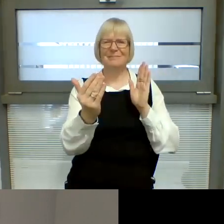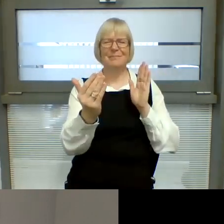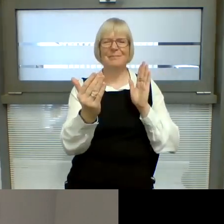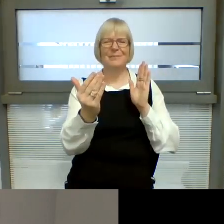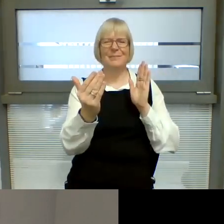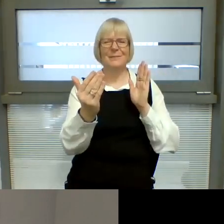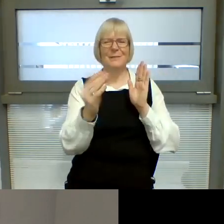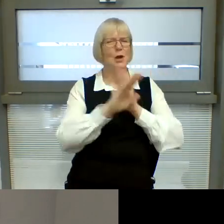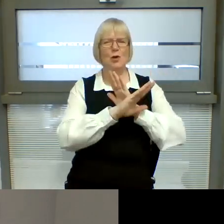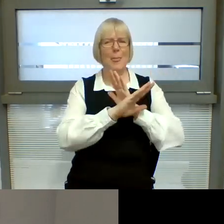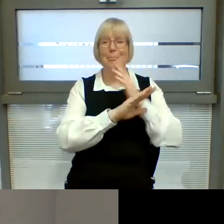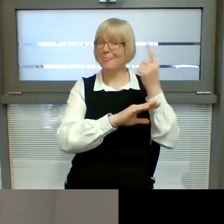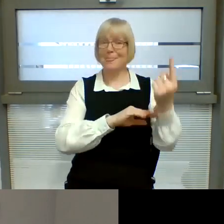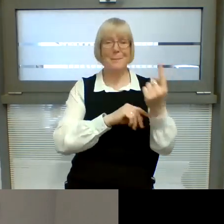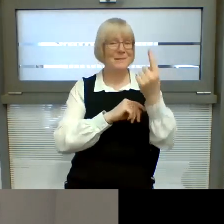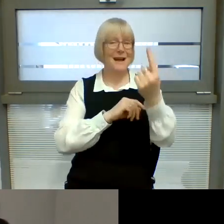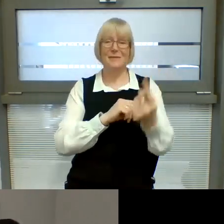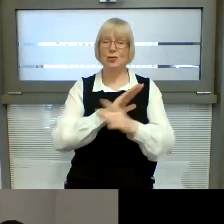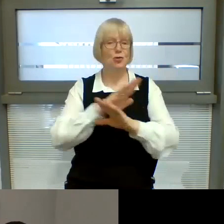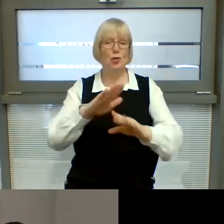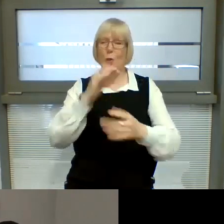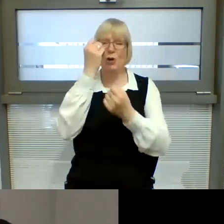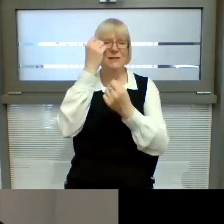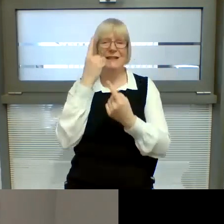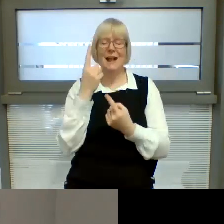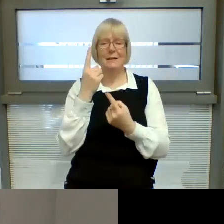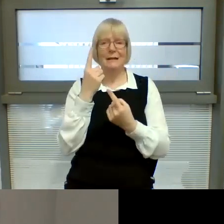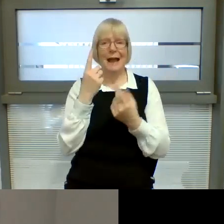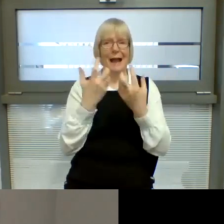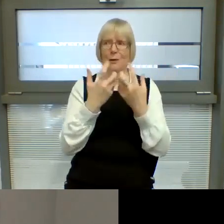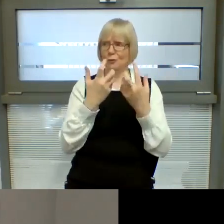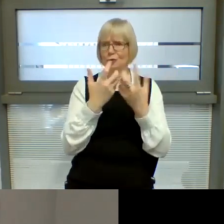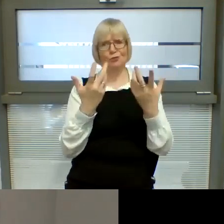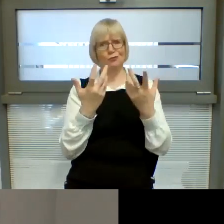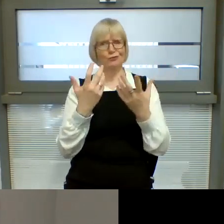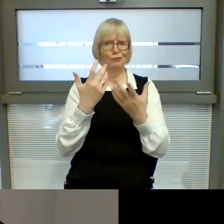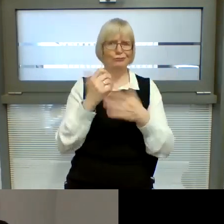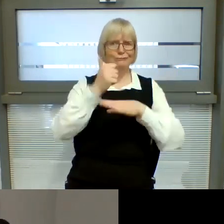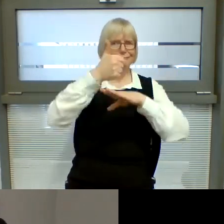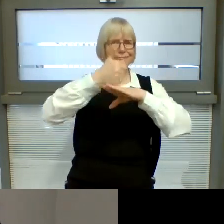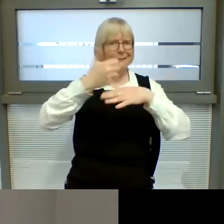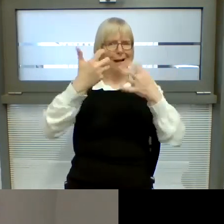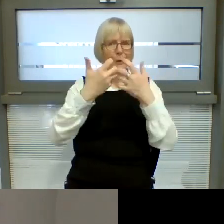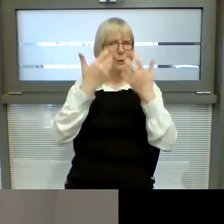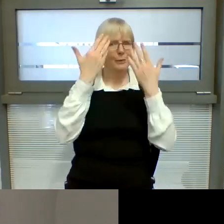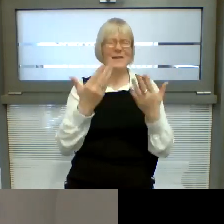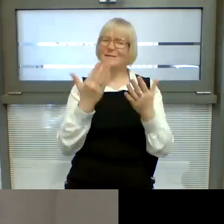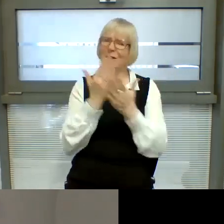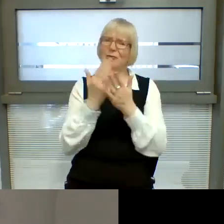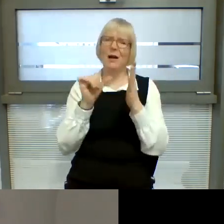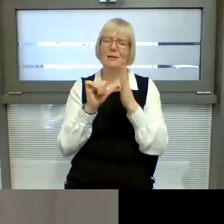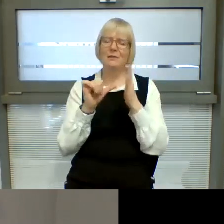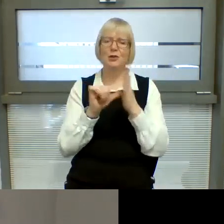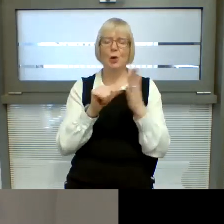an understanding of it. They can't place it, so it's very difficult. So it often gets placed